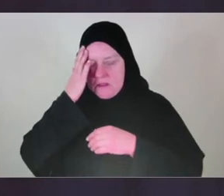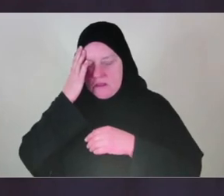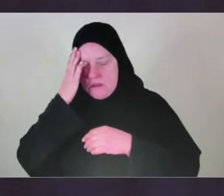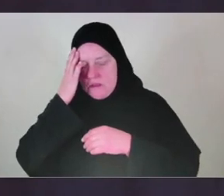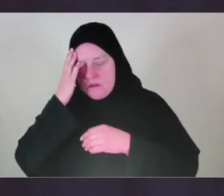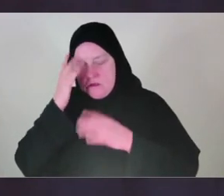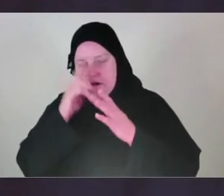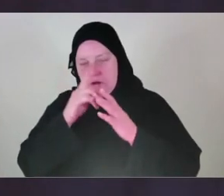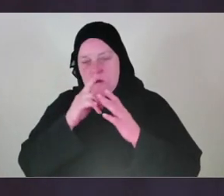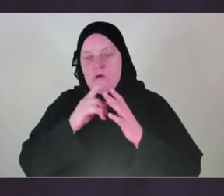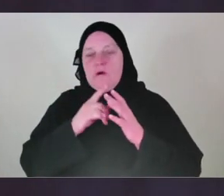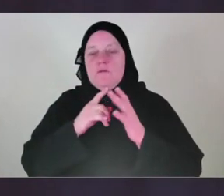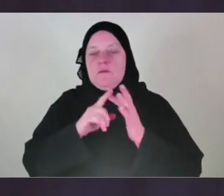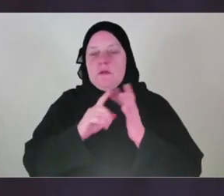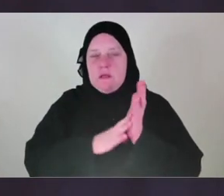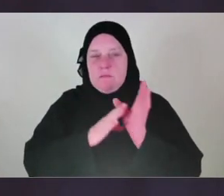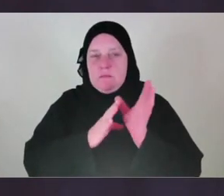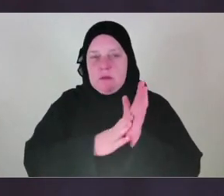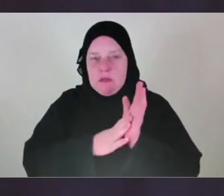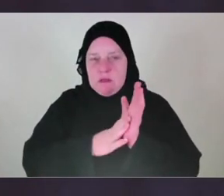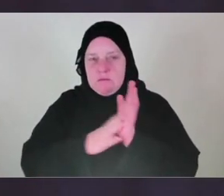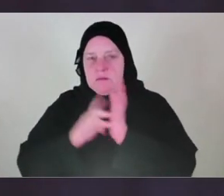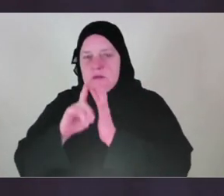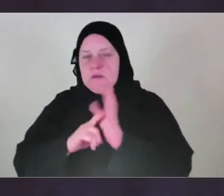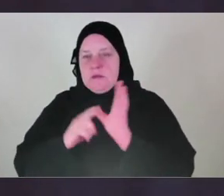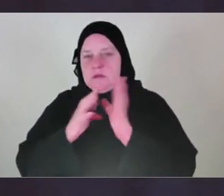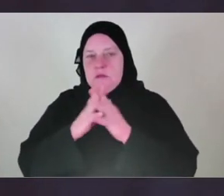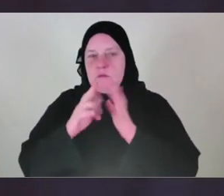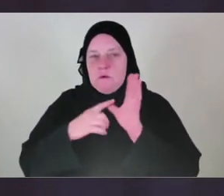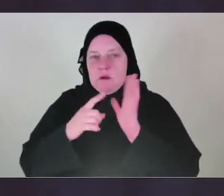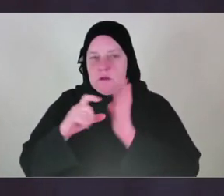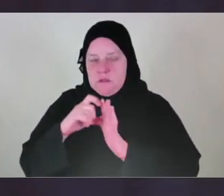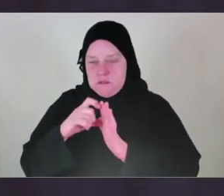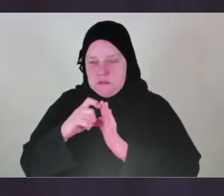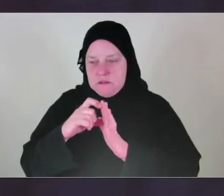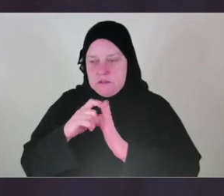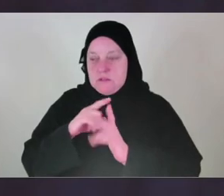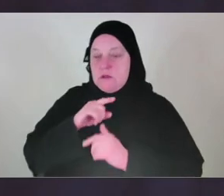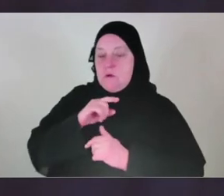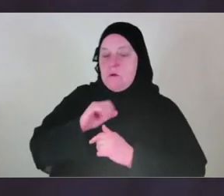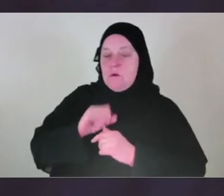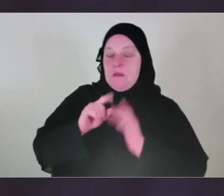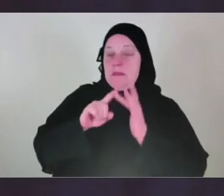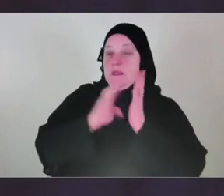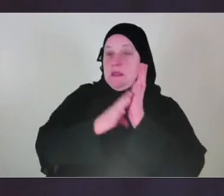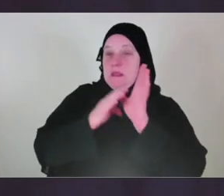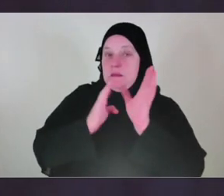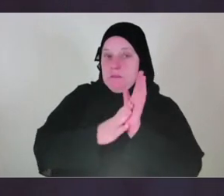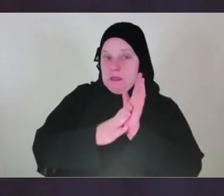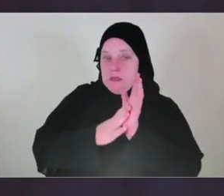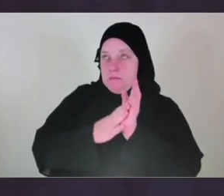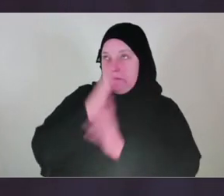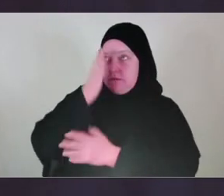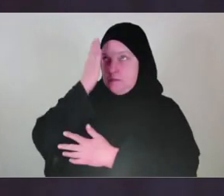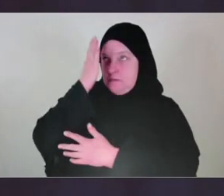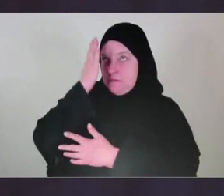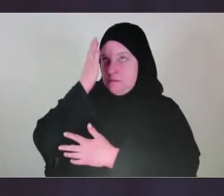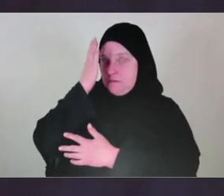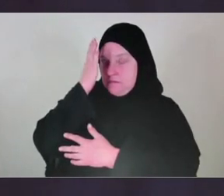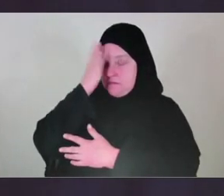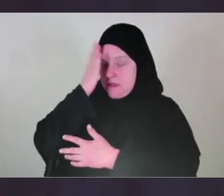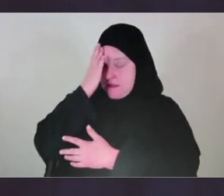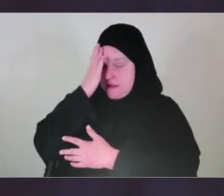Isa ibn Maryam, whose mother was purified. His mother's like this. His mother is purified. This is to